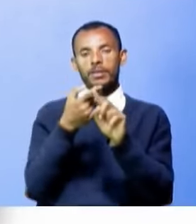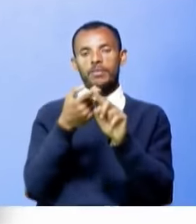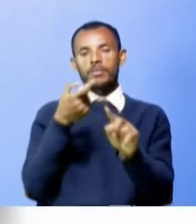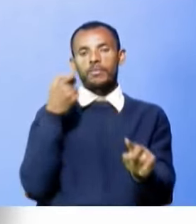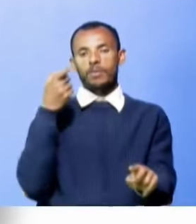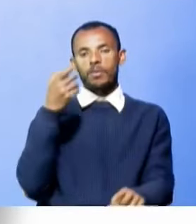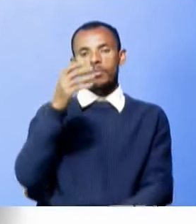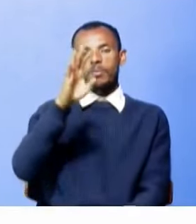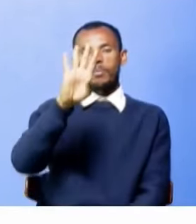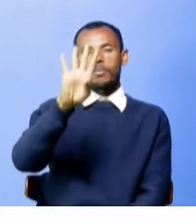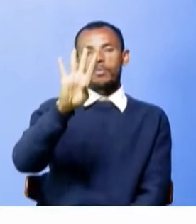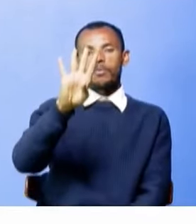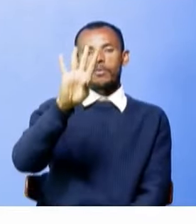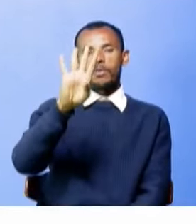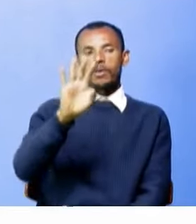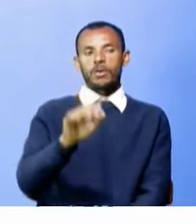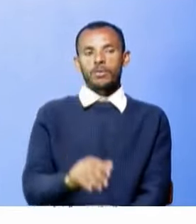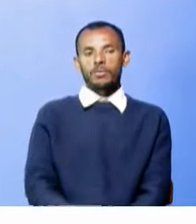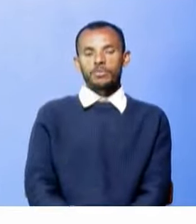4?